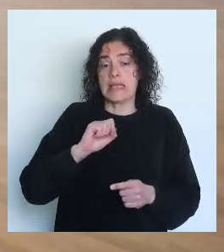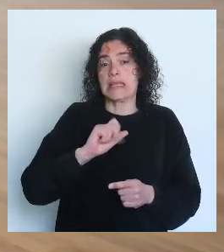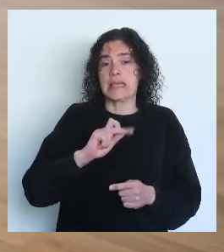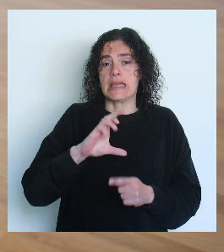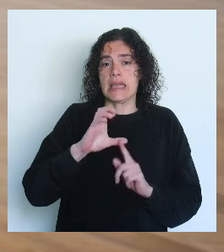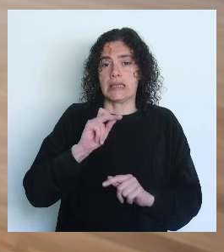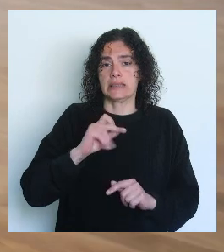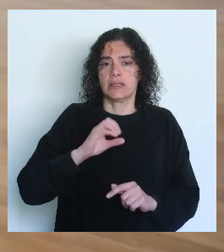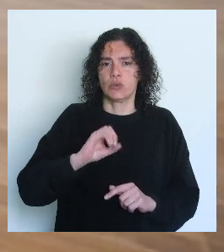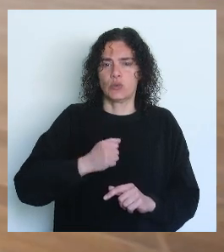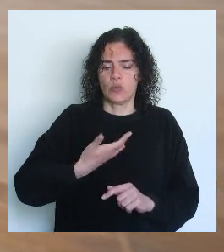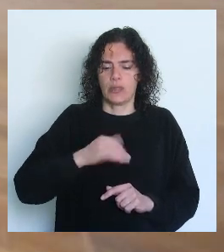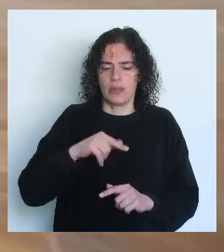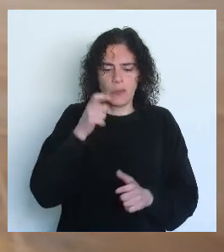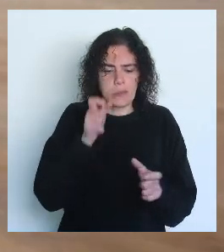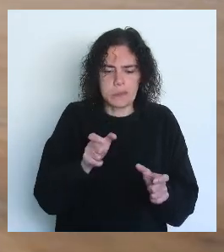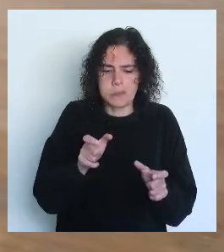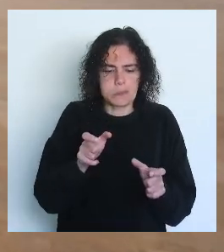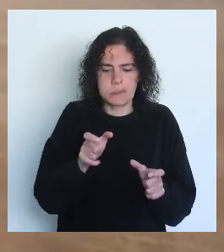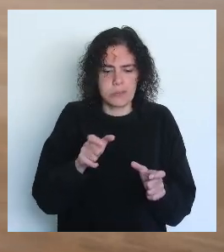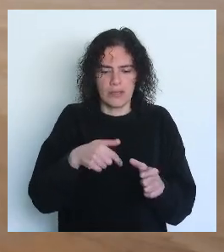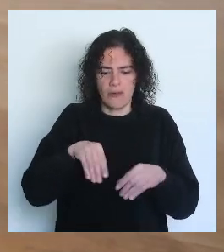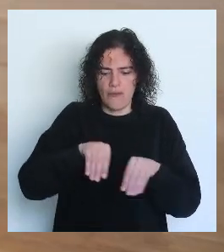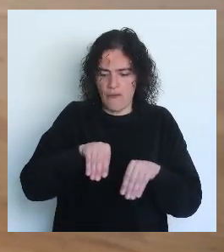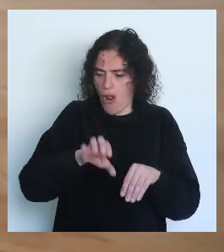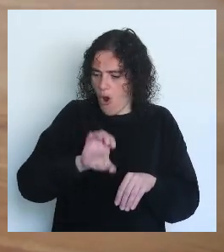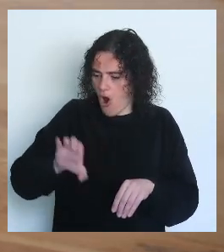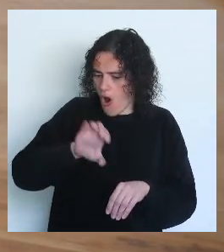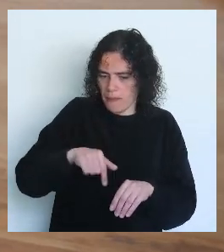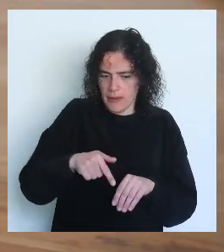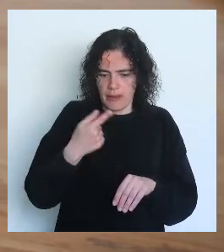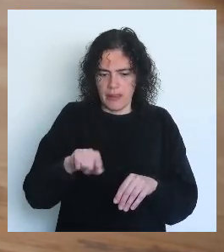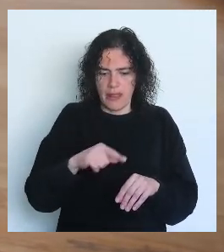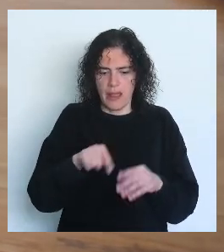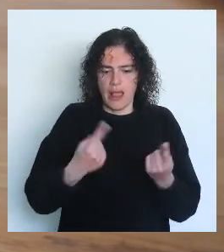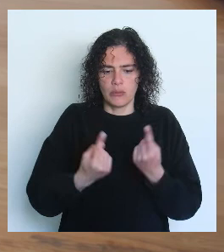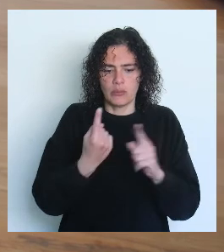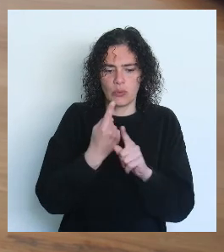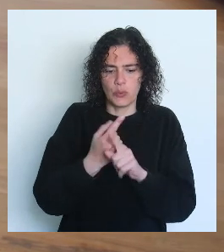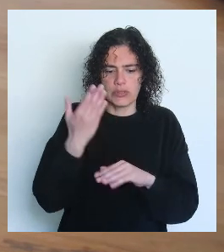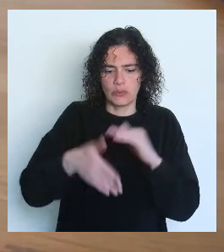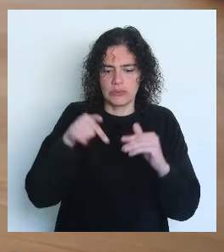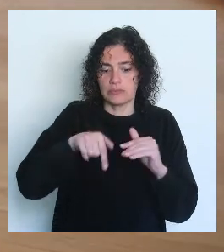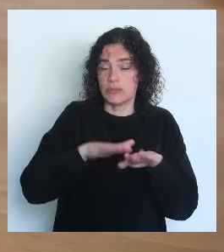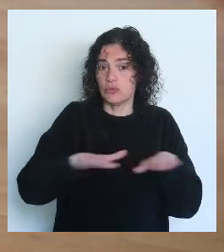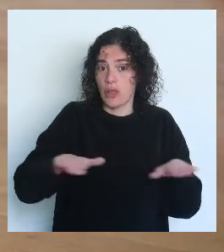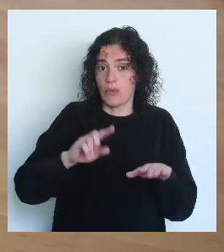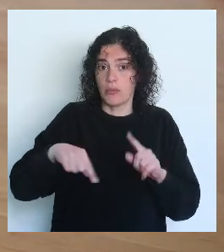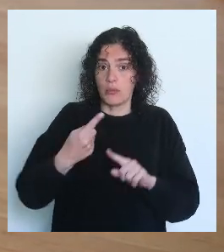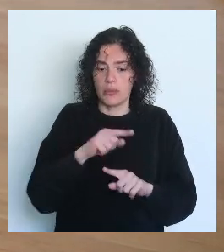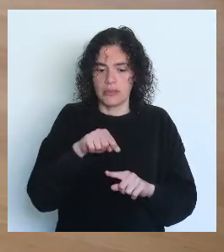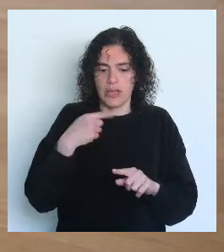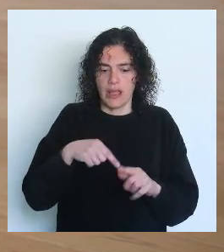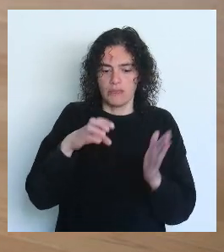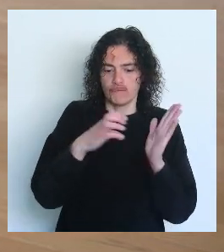like the Gracia Coutinho, the uncontrollable shape of the stain. Obviously something happened on the